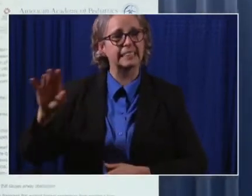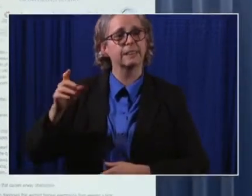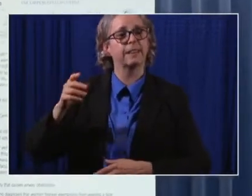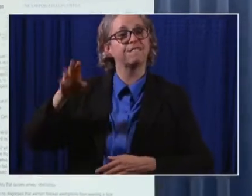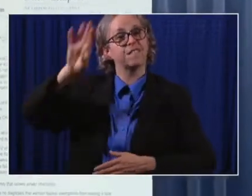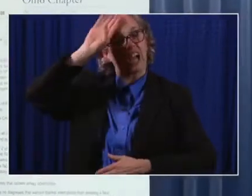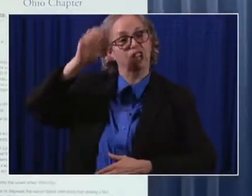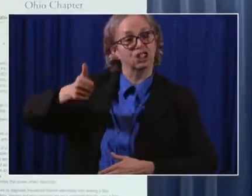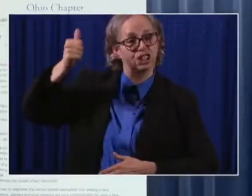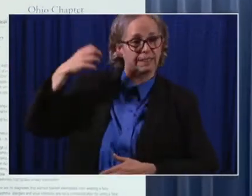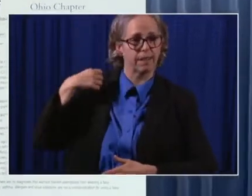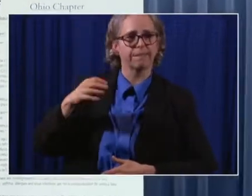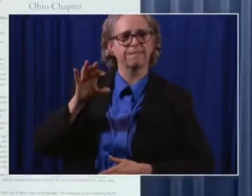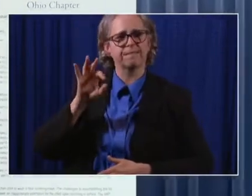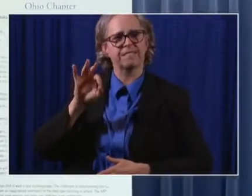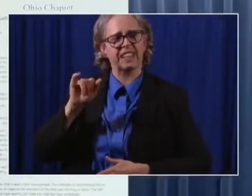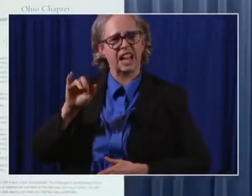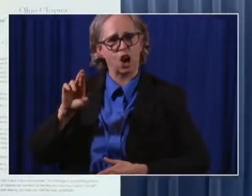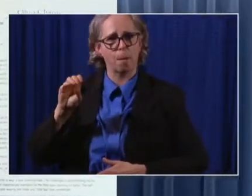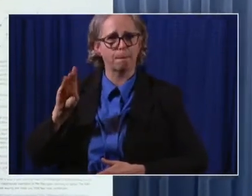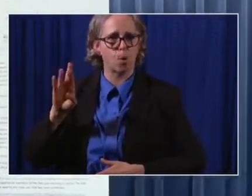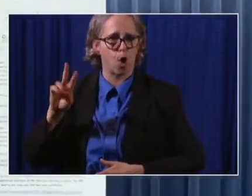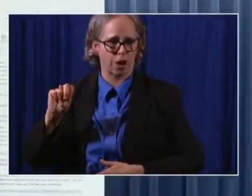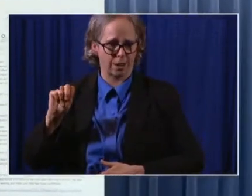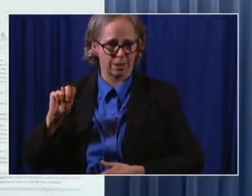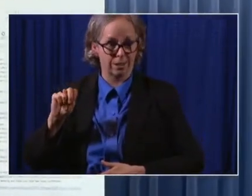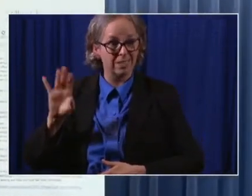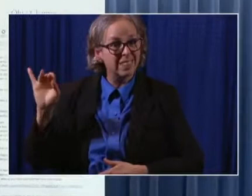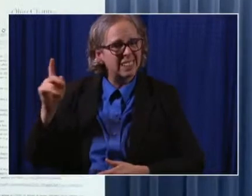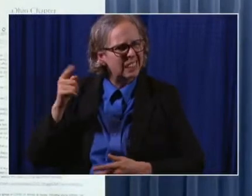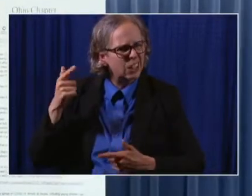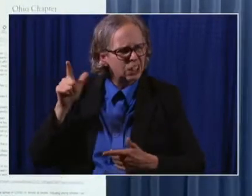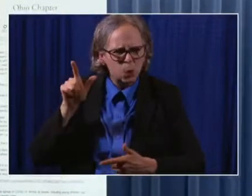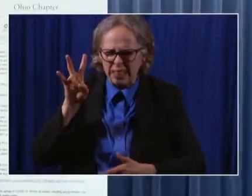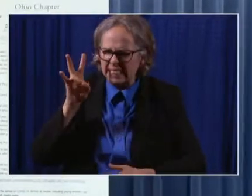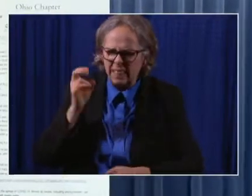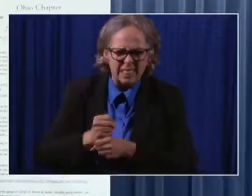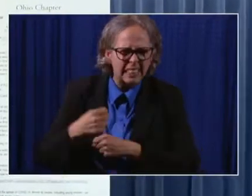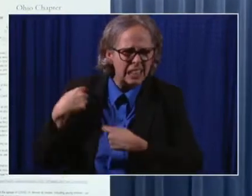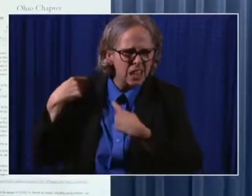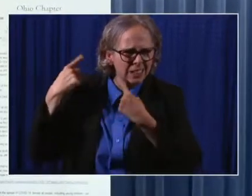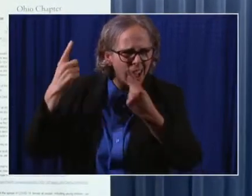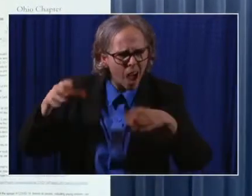the fire department for 27 years. The